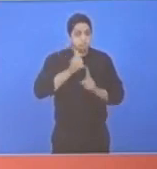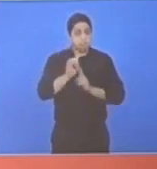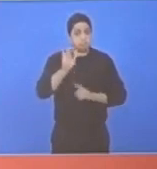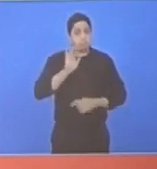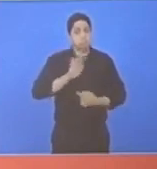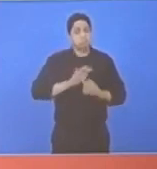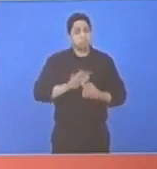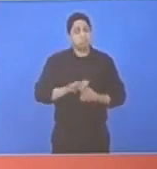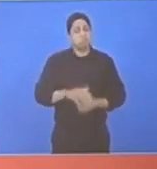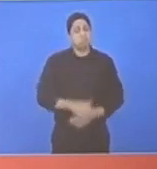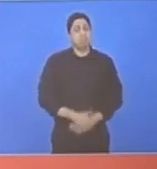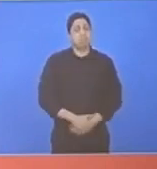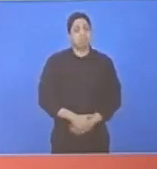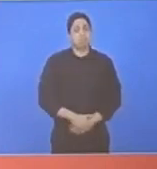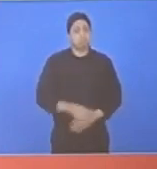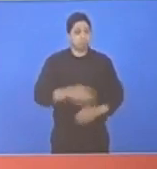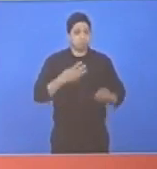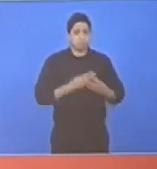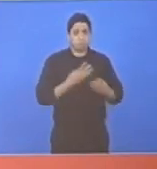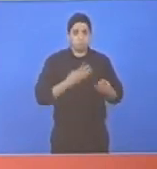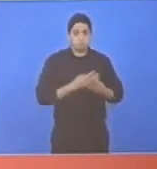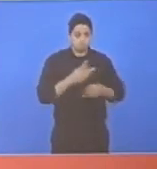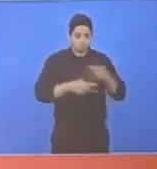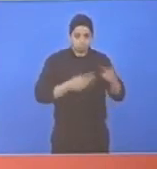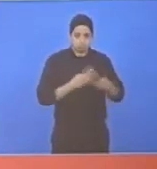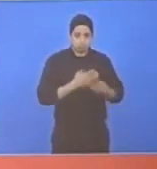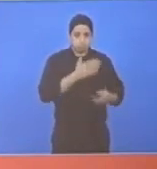So the prophecy is like that.